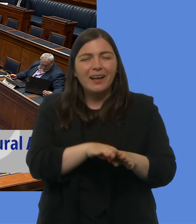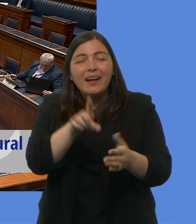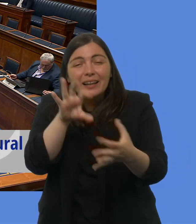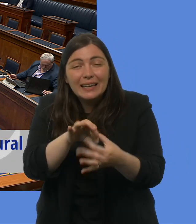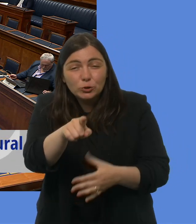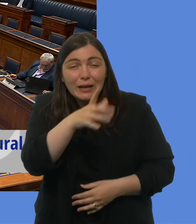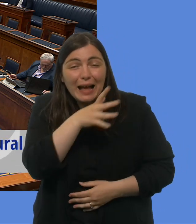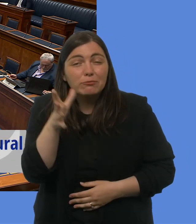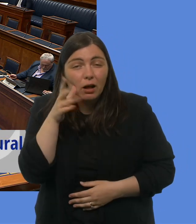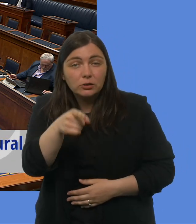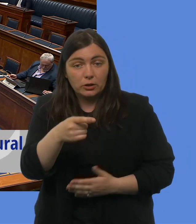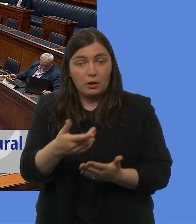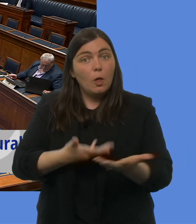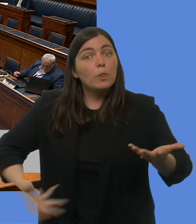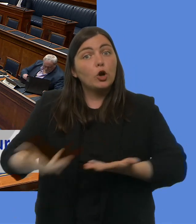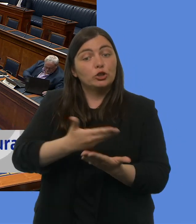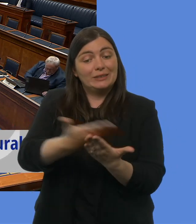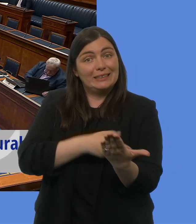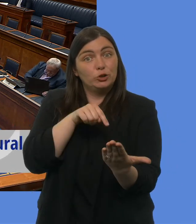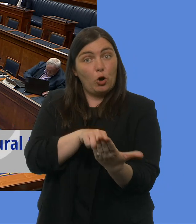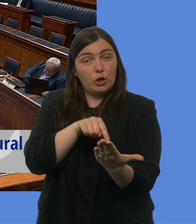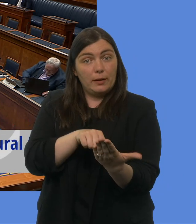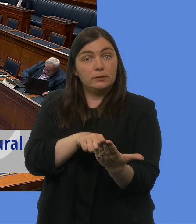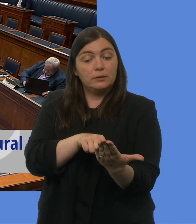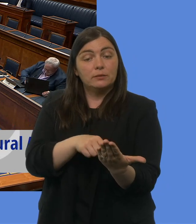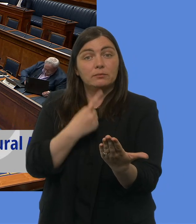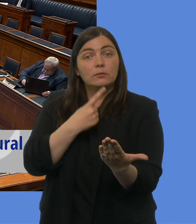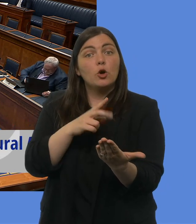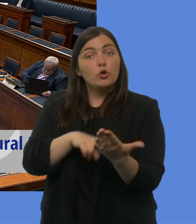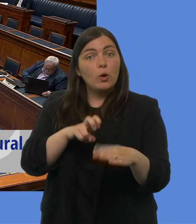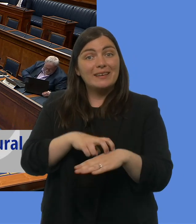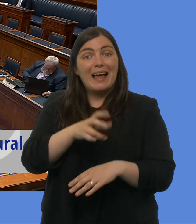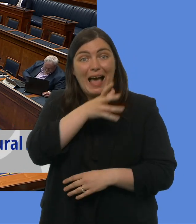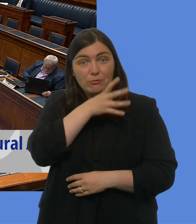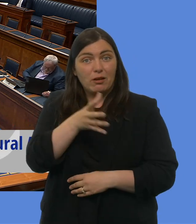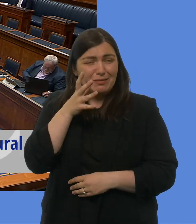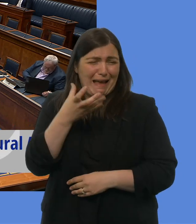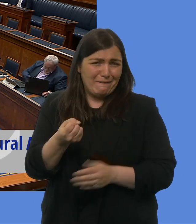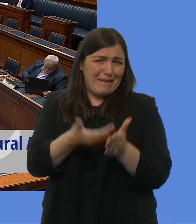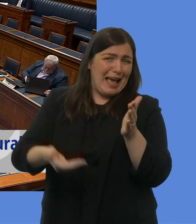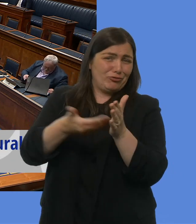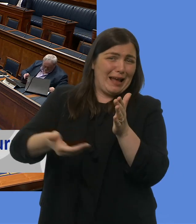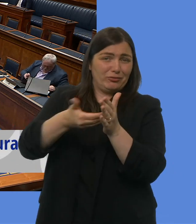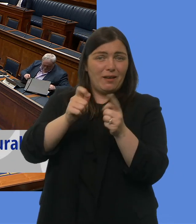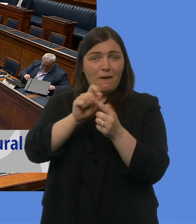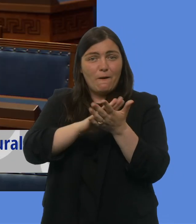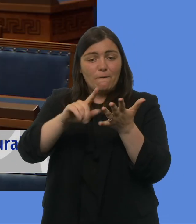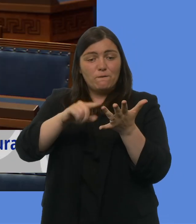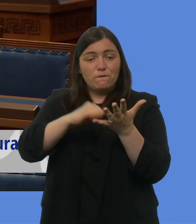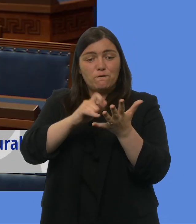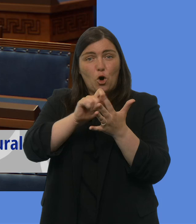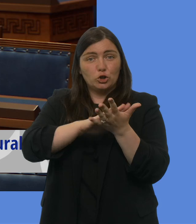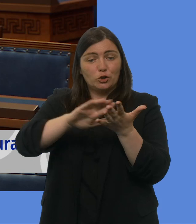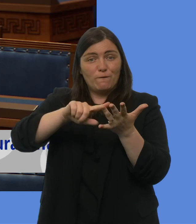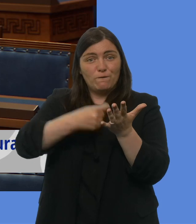states within the consultation document that Northern Ireland agriculture is operating on a significant phosphorus surplus, and we need to tackle that. There's